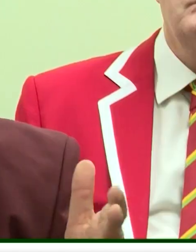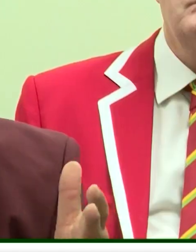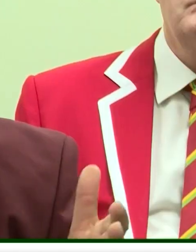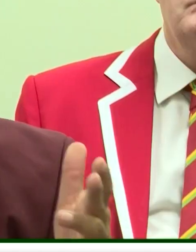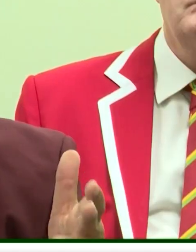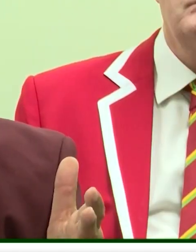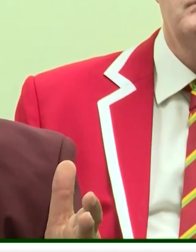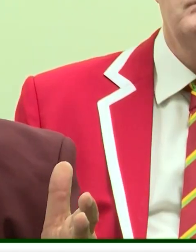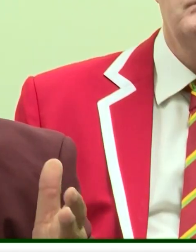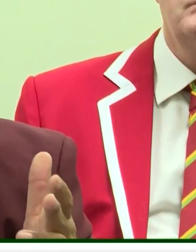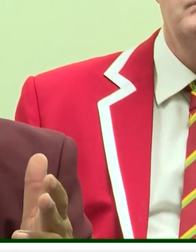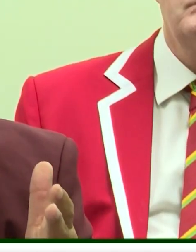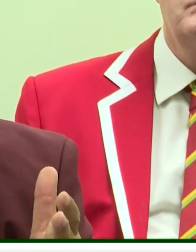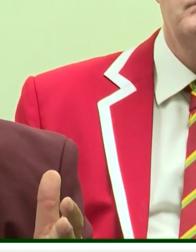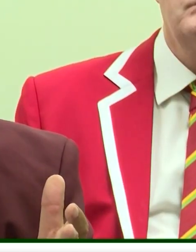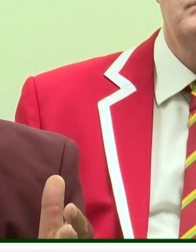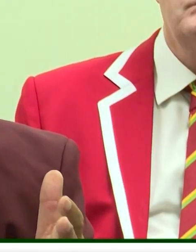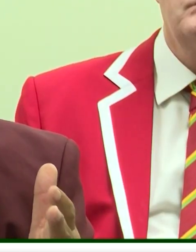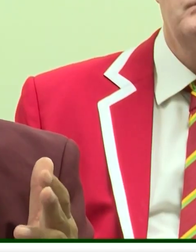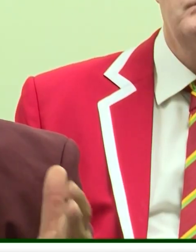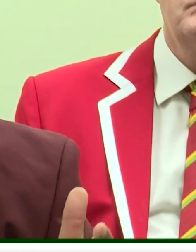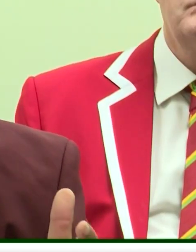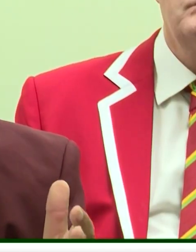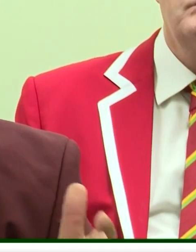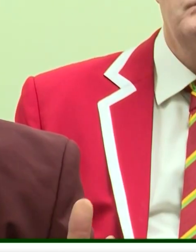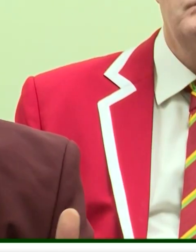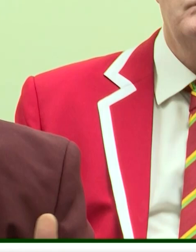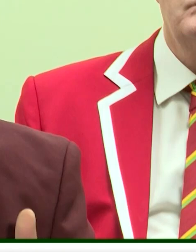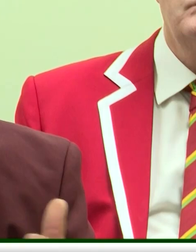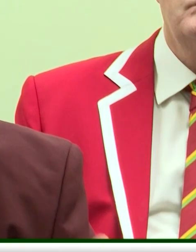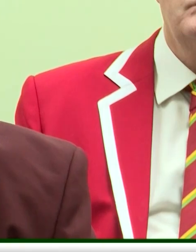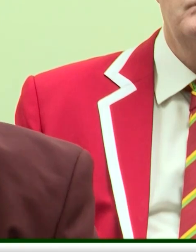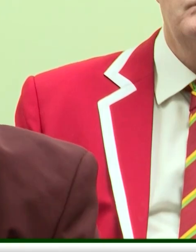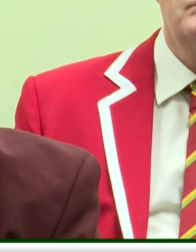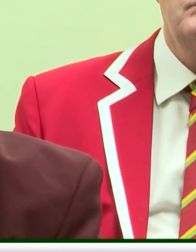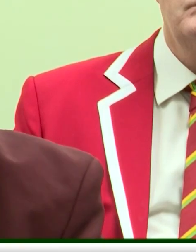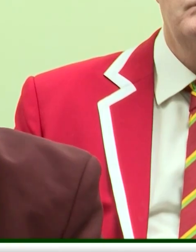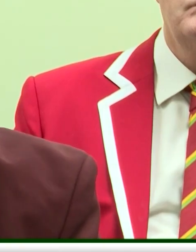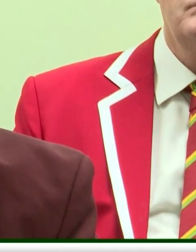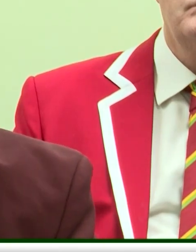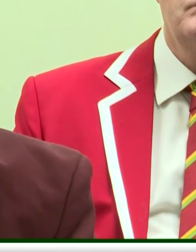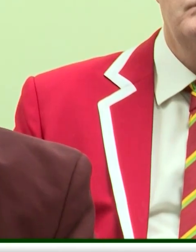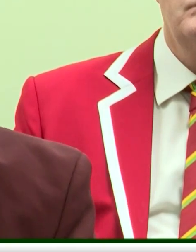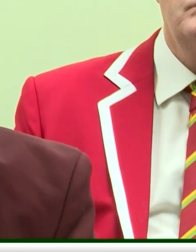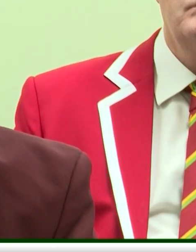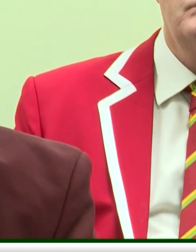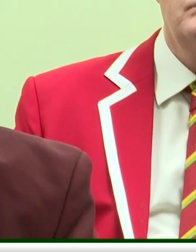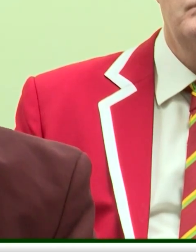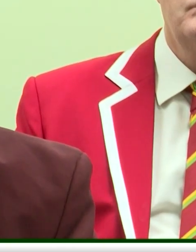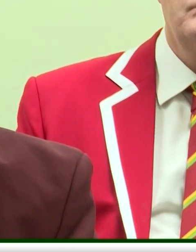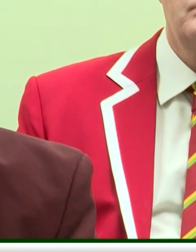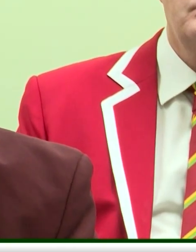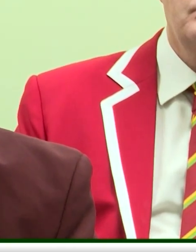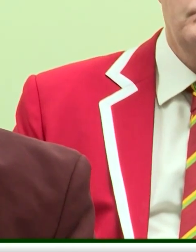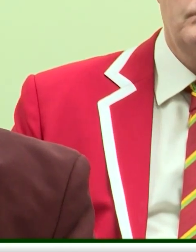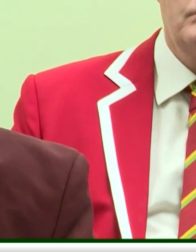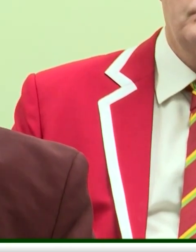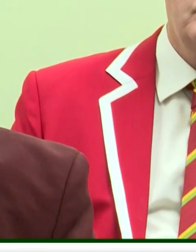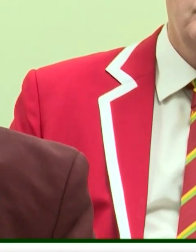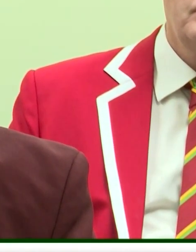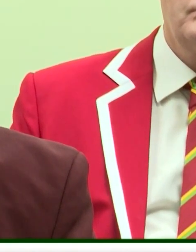It was born out of the over 50s body not being able to, or decided to postpone the over 50s World